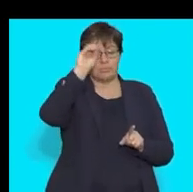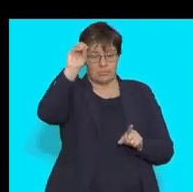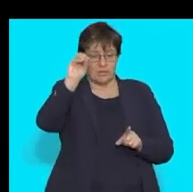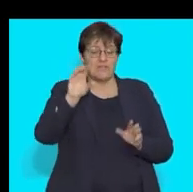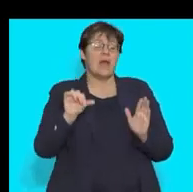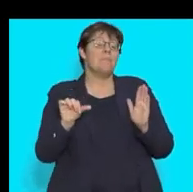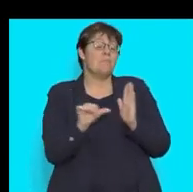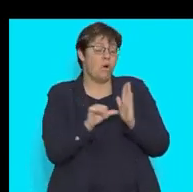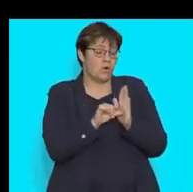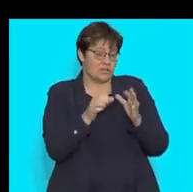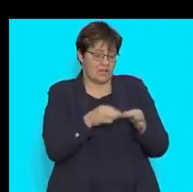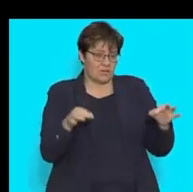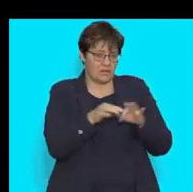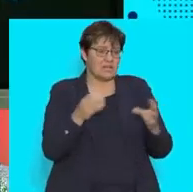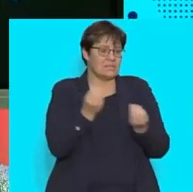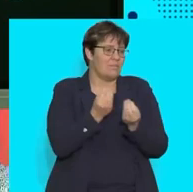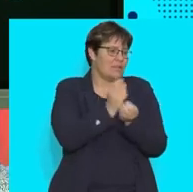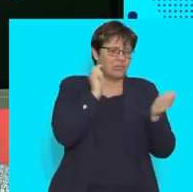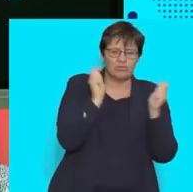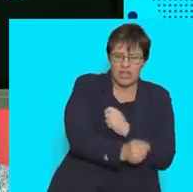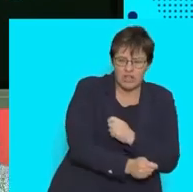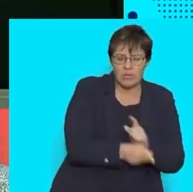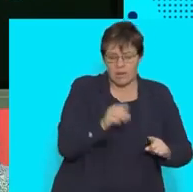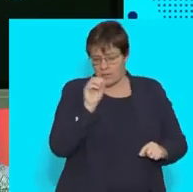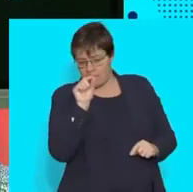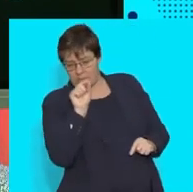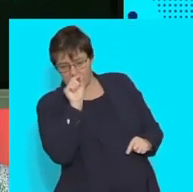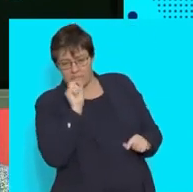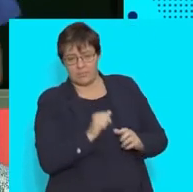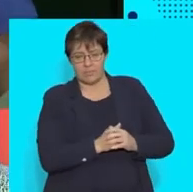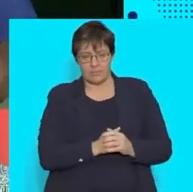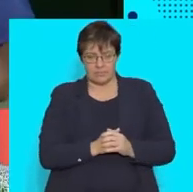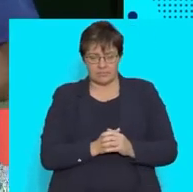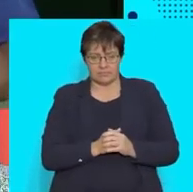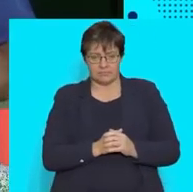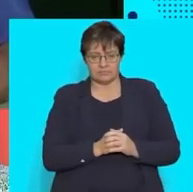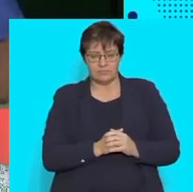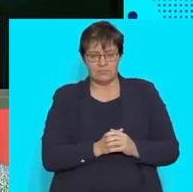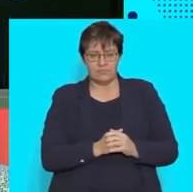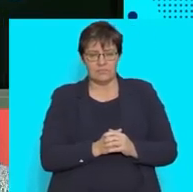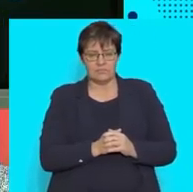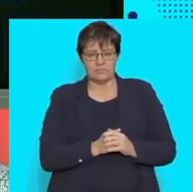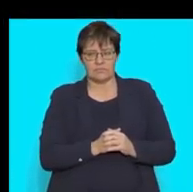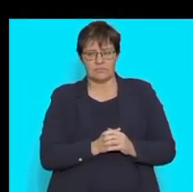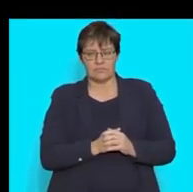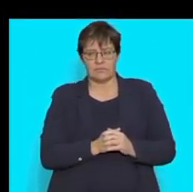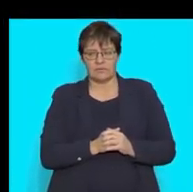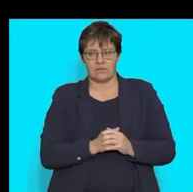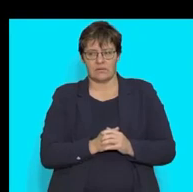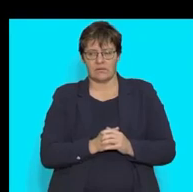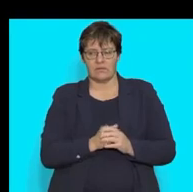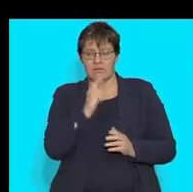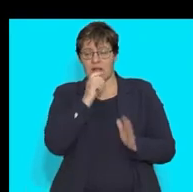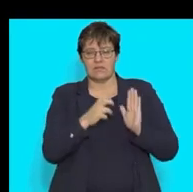a critical value. So if something changes, that's where you need to have it joined in. So let's have a look at a